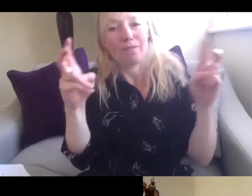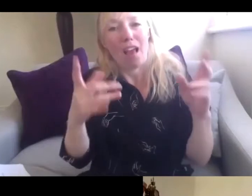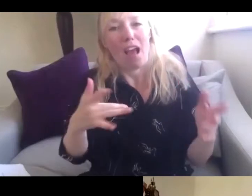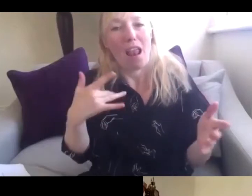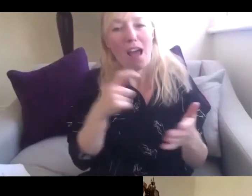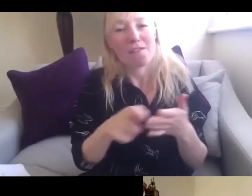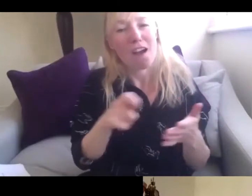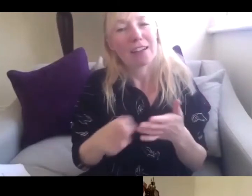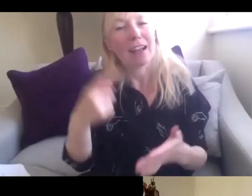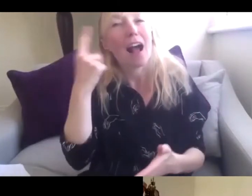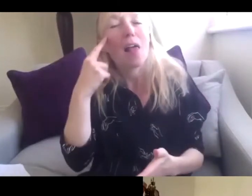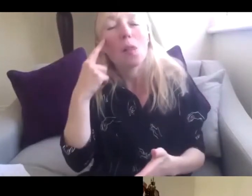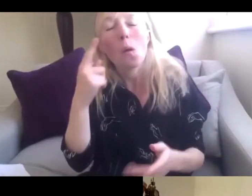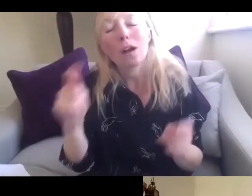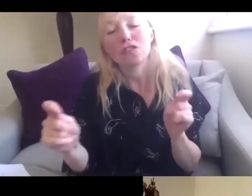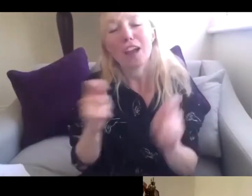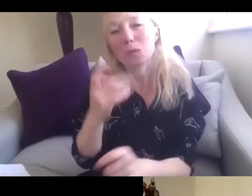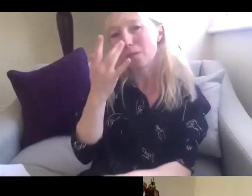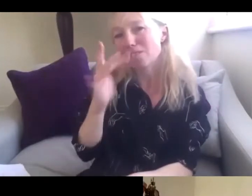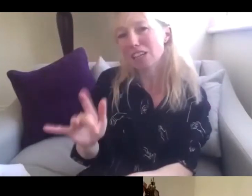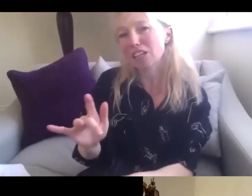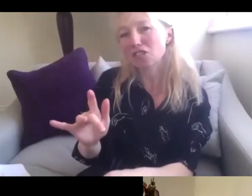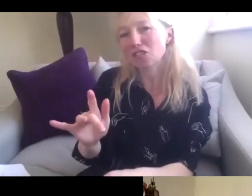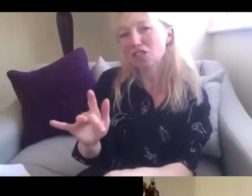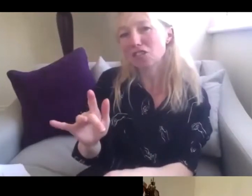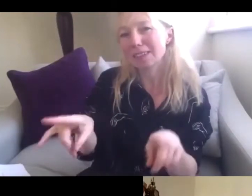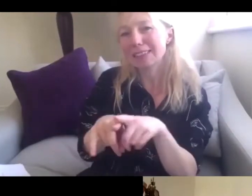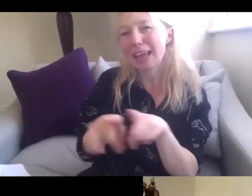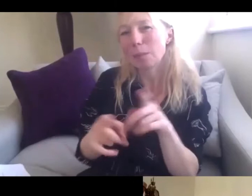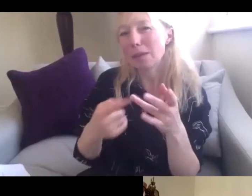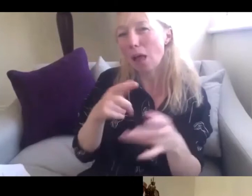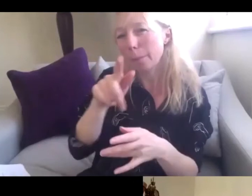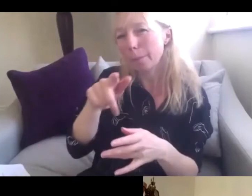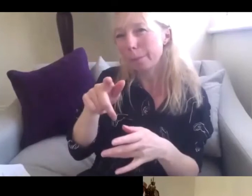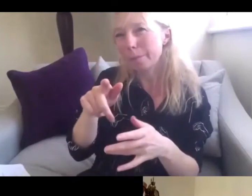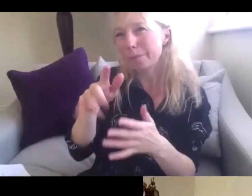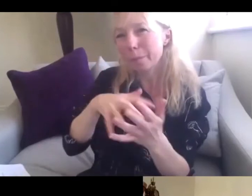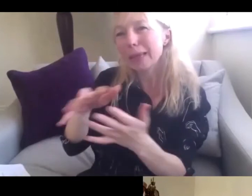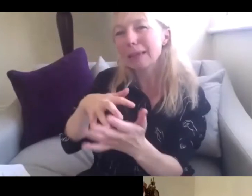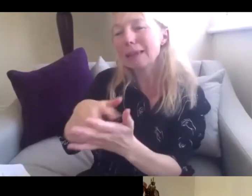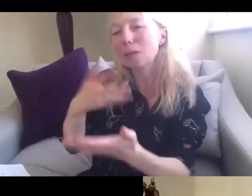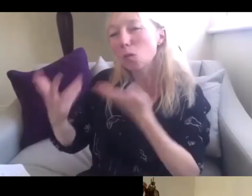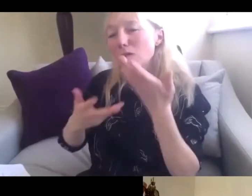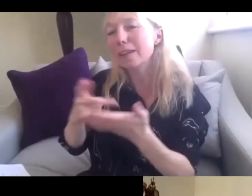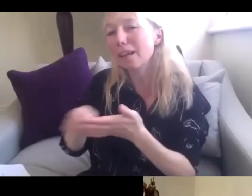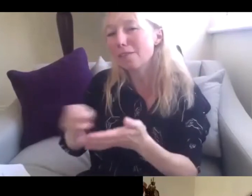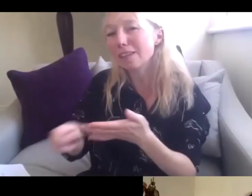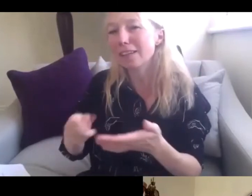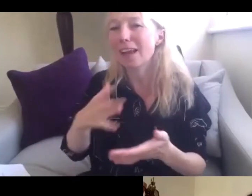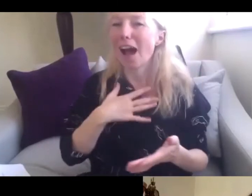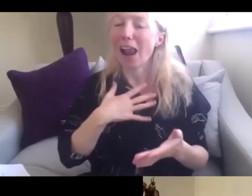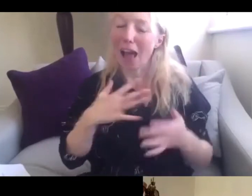a fictional level along with other pieces that I've written, because I'm quite interested in like blending the kind of like genres of what's real,